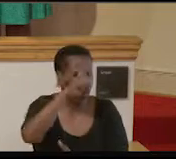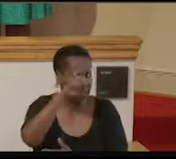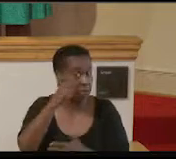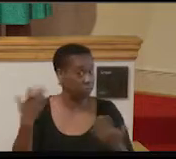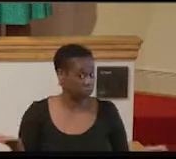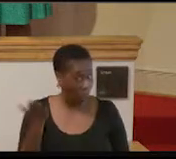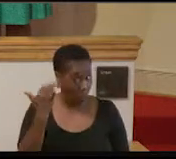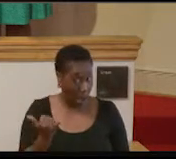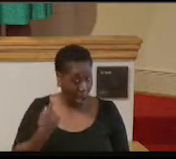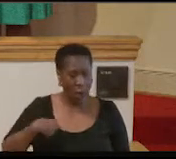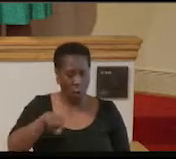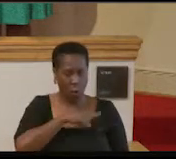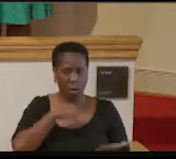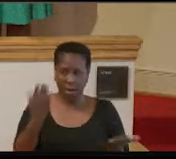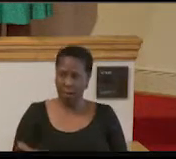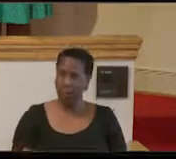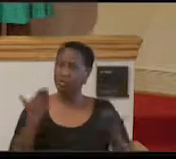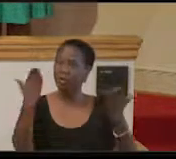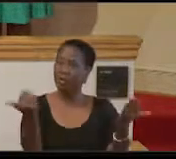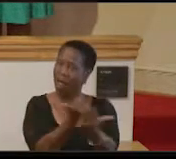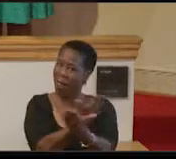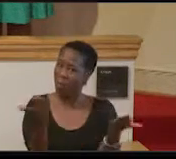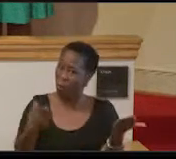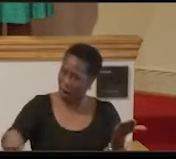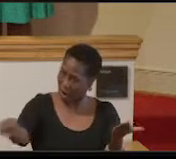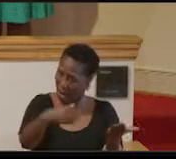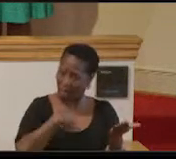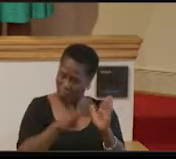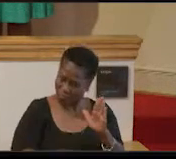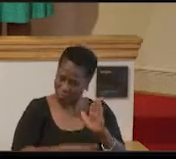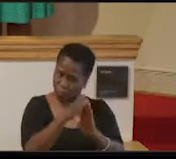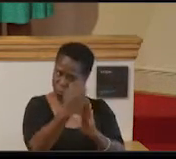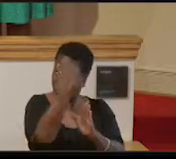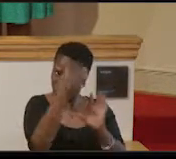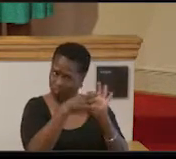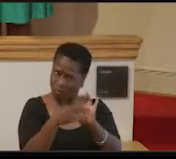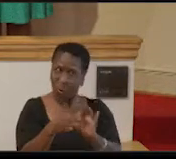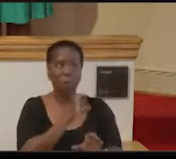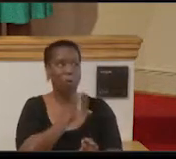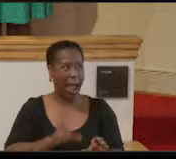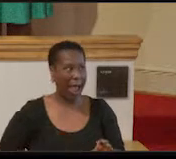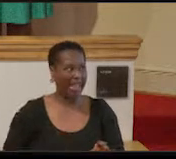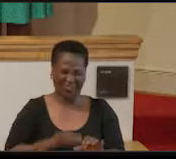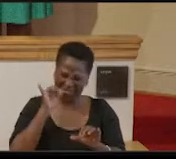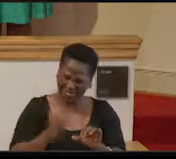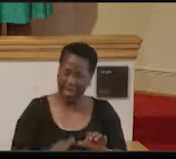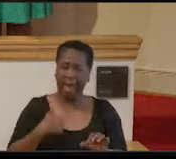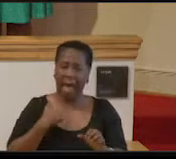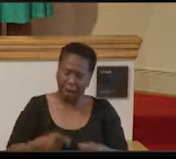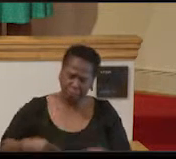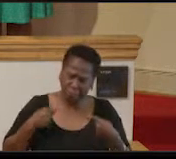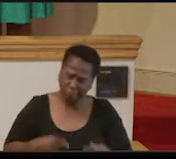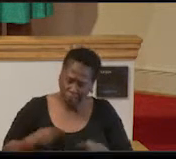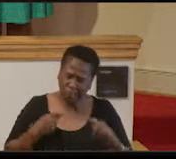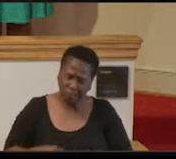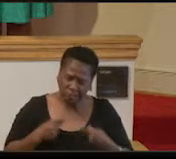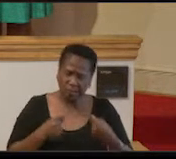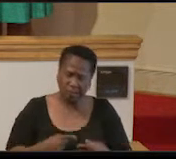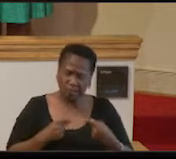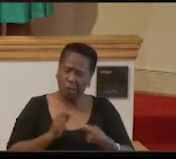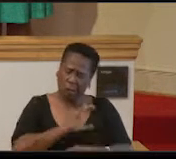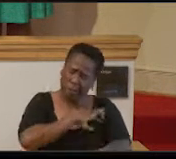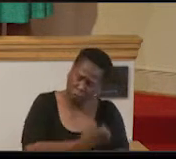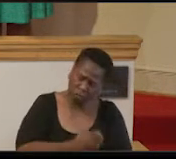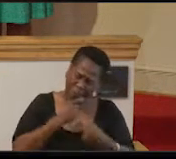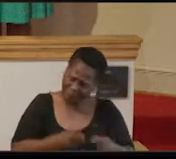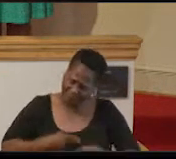may present everyone mature in Christ. For this I toil and struggle with all the energy